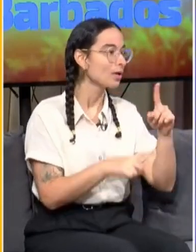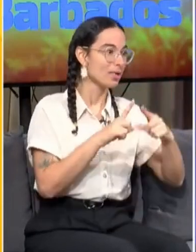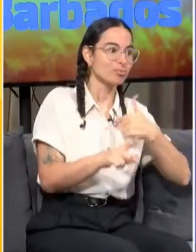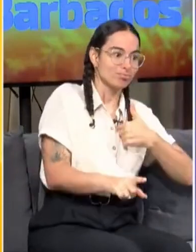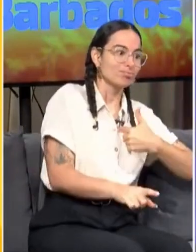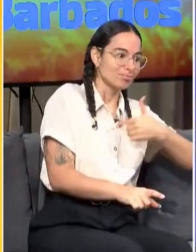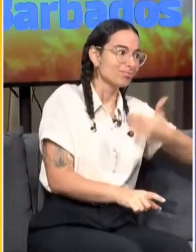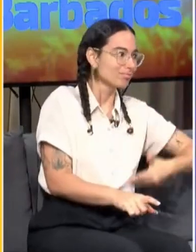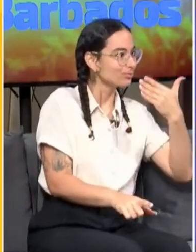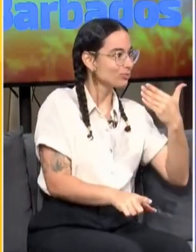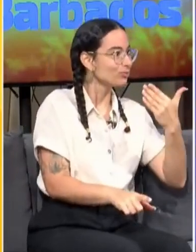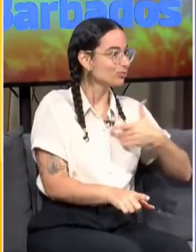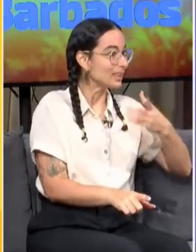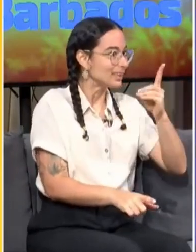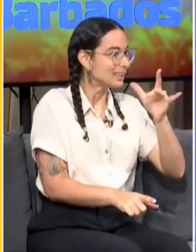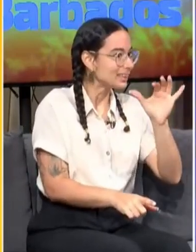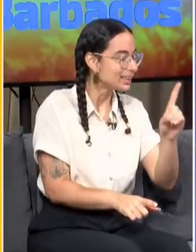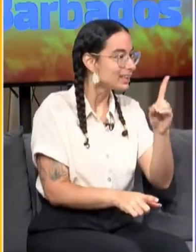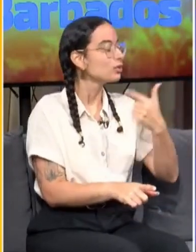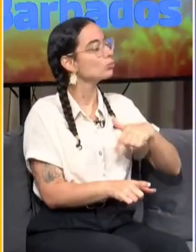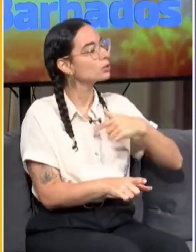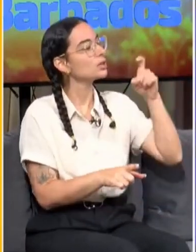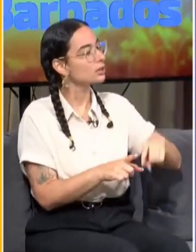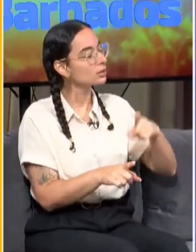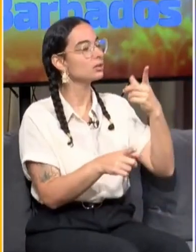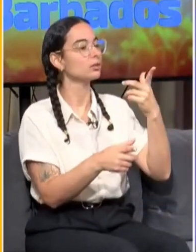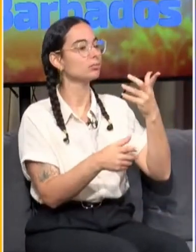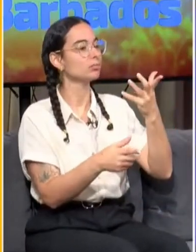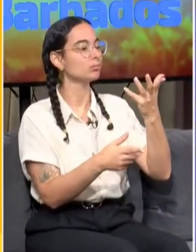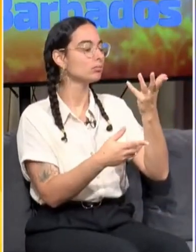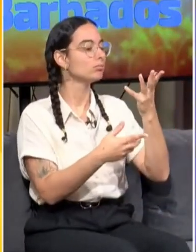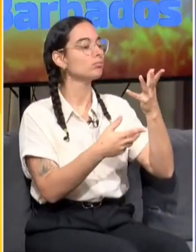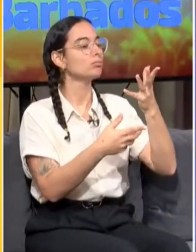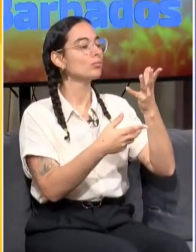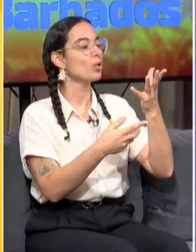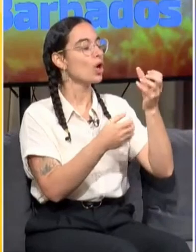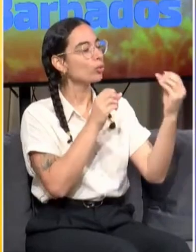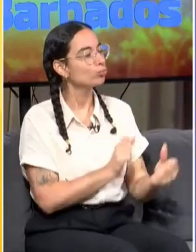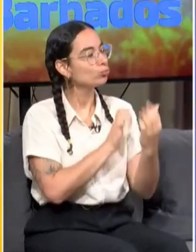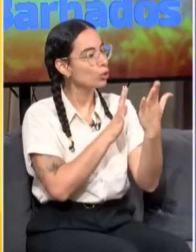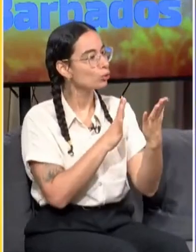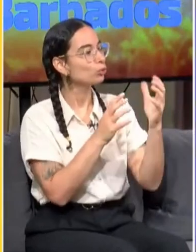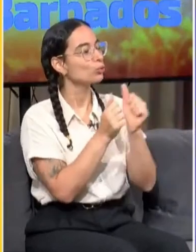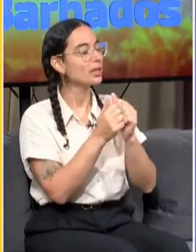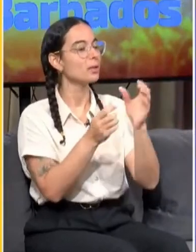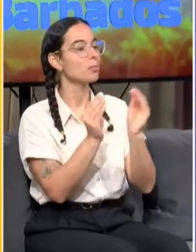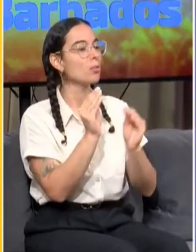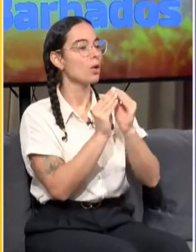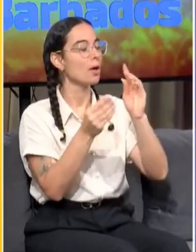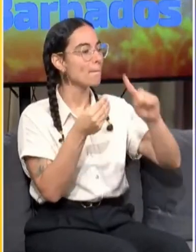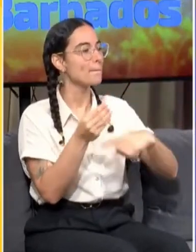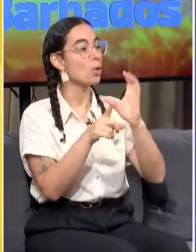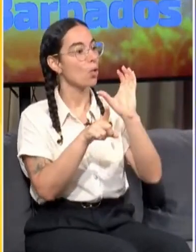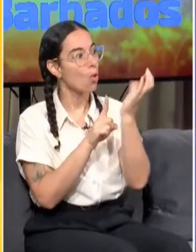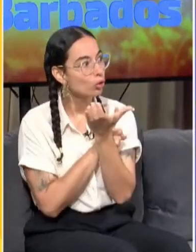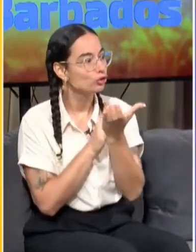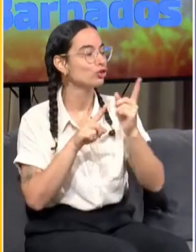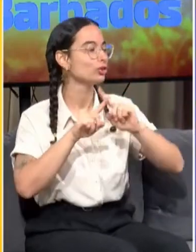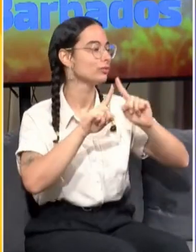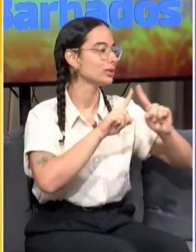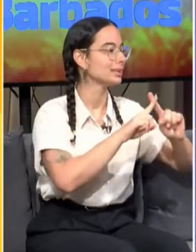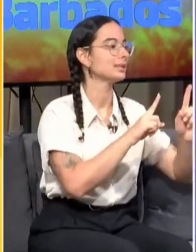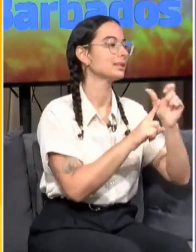linkages, we have to treat it in that way in terms of how we're able to communicate. Remember, starting tomorrow, Bonnie Leonce